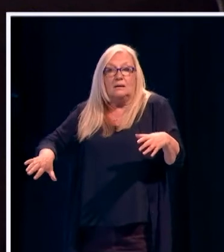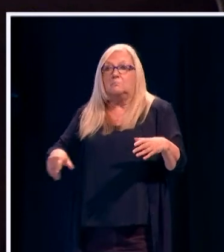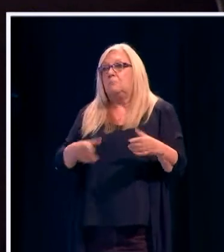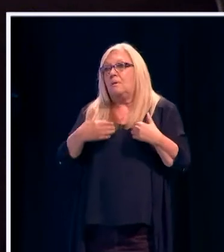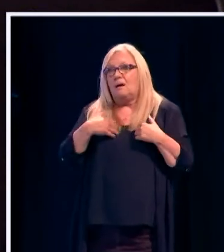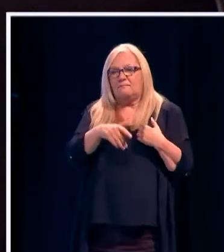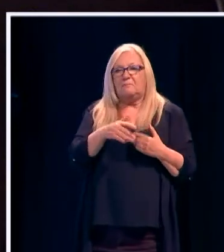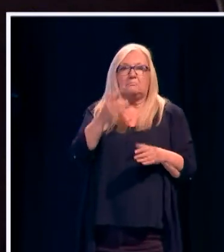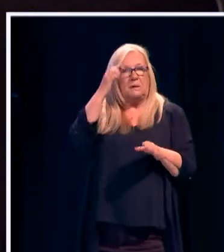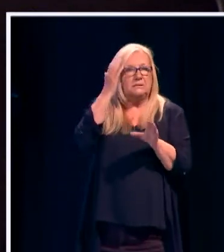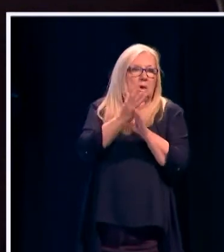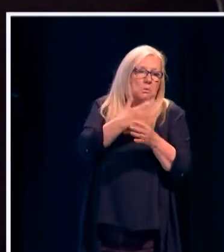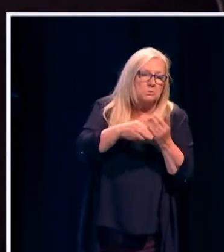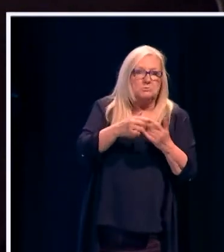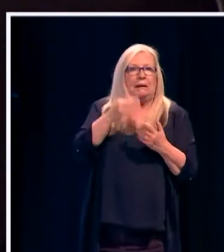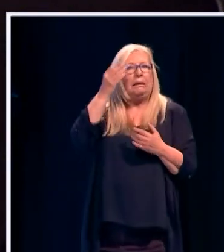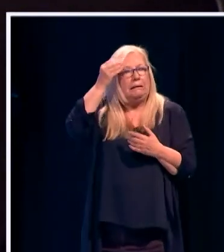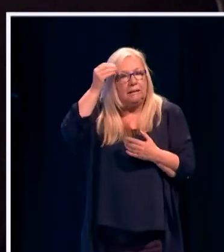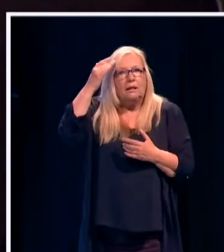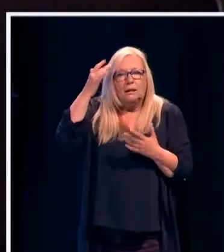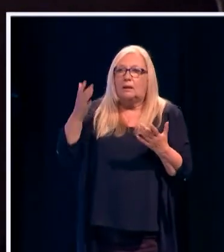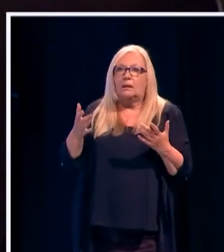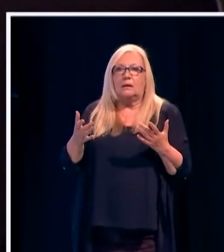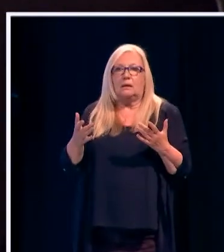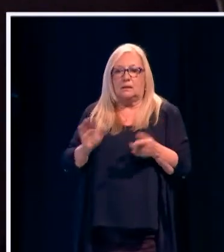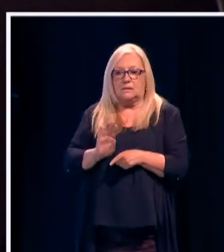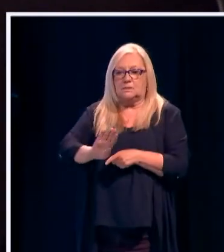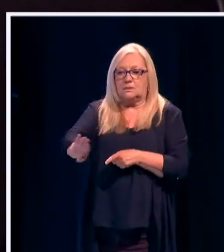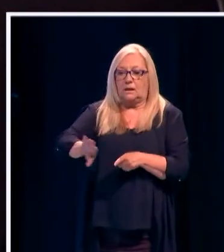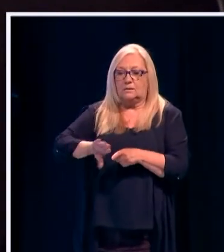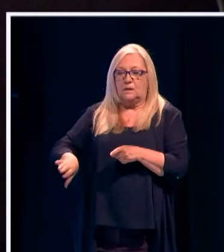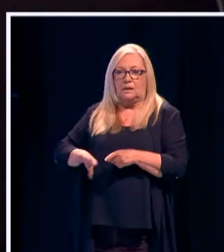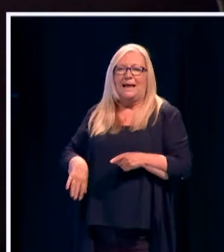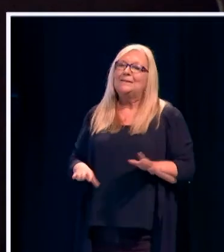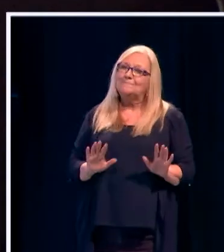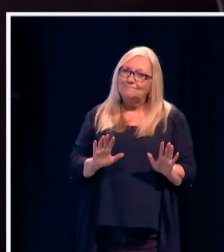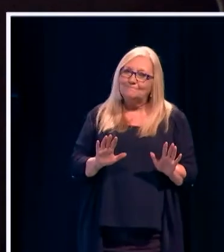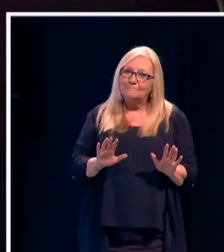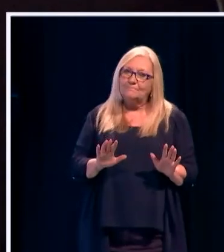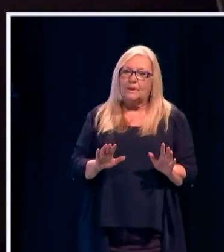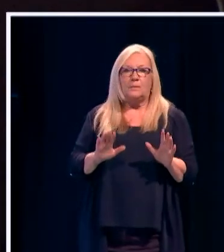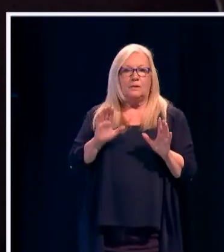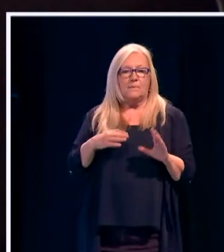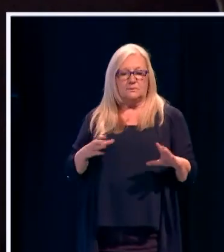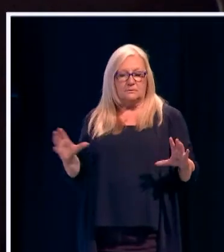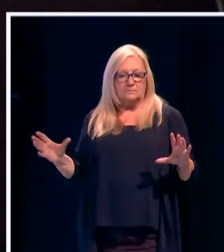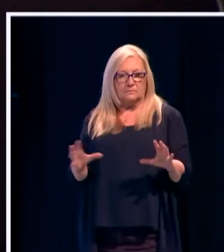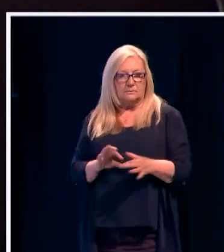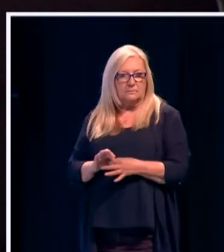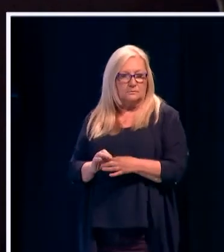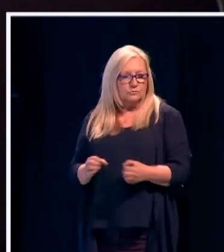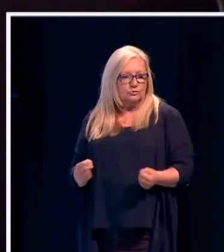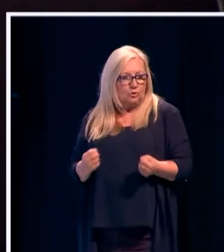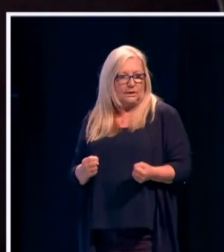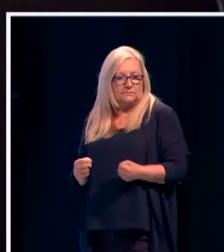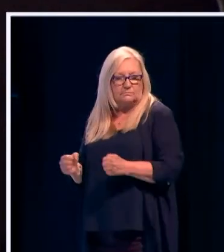disability, psychosocial disabilities, and many has to come out. And for that, we need a collective solidarity. And we are